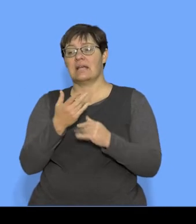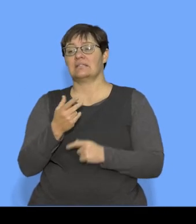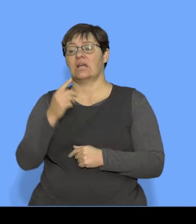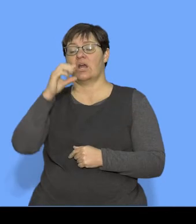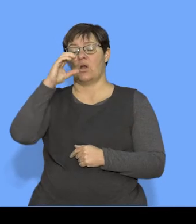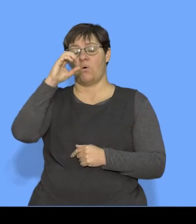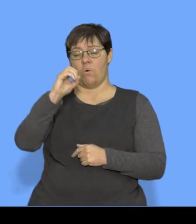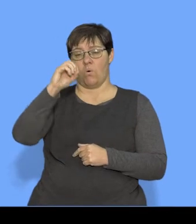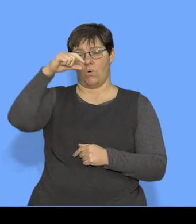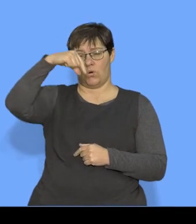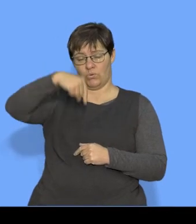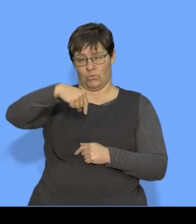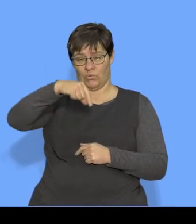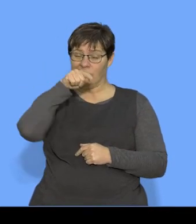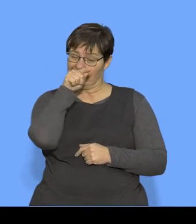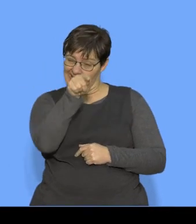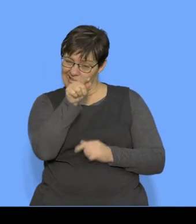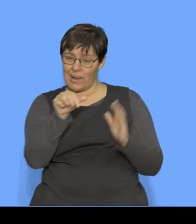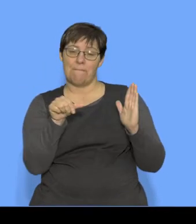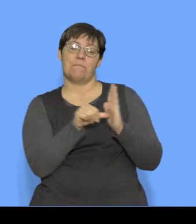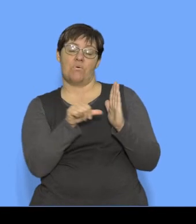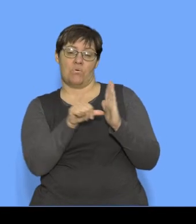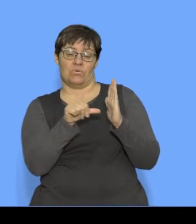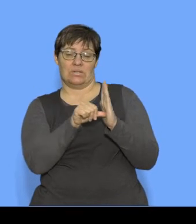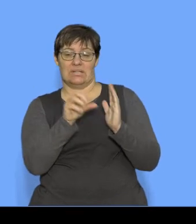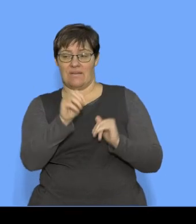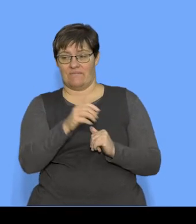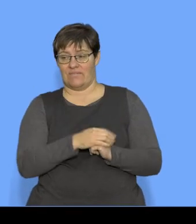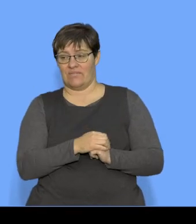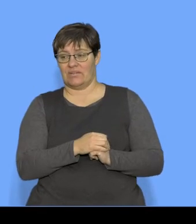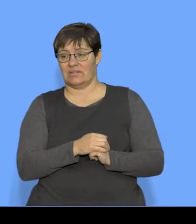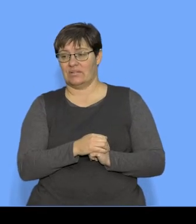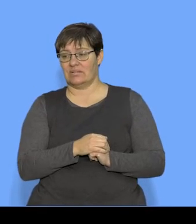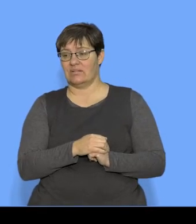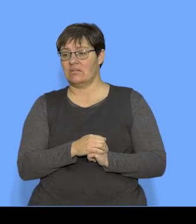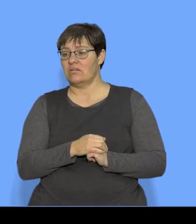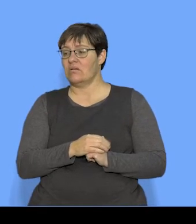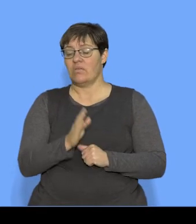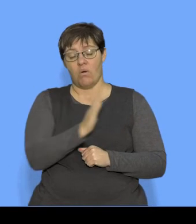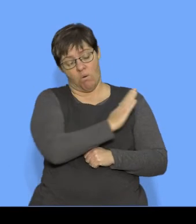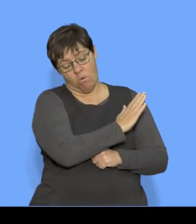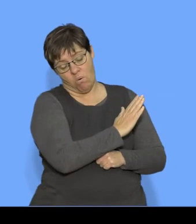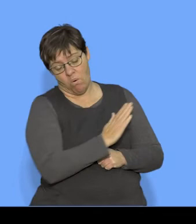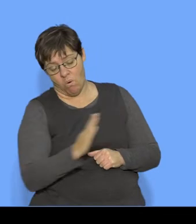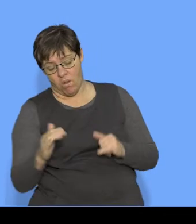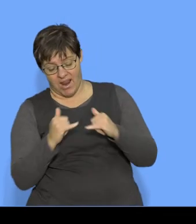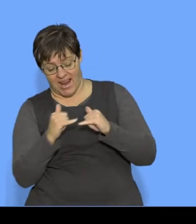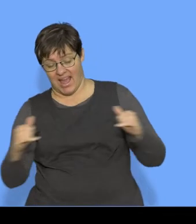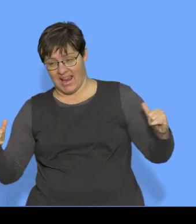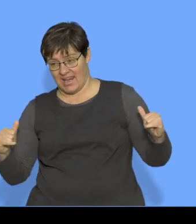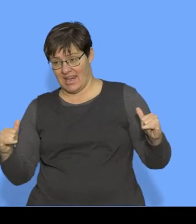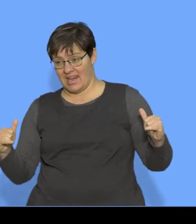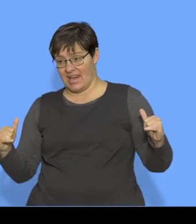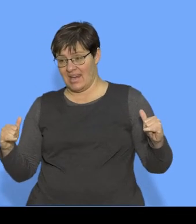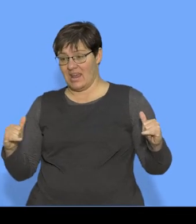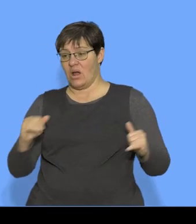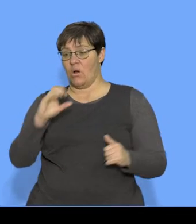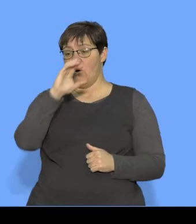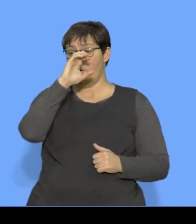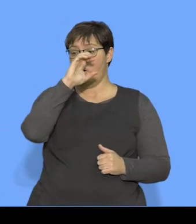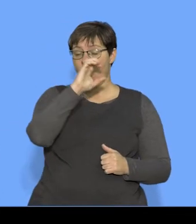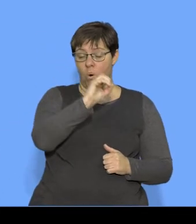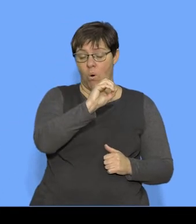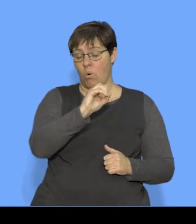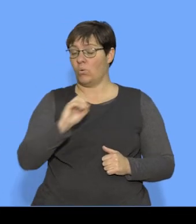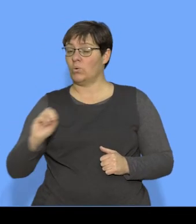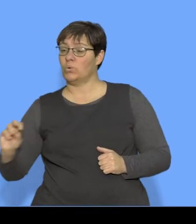OQ becomes a very important thing, because it means that the whole line, which is OU,